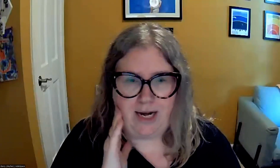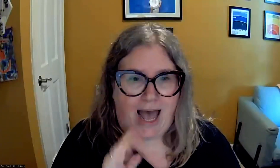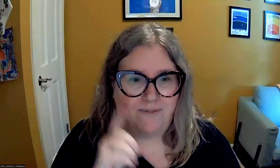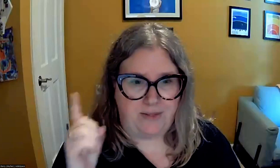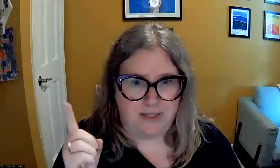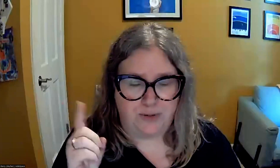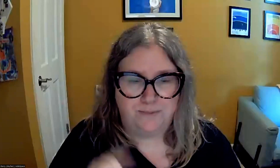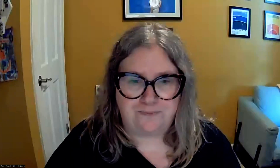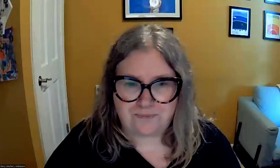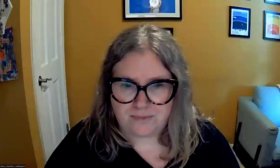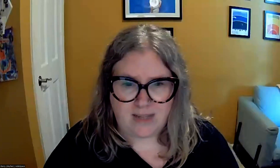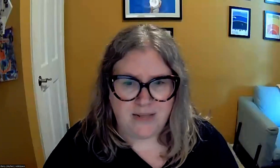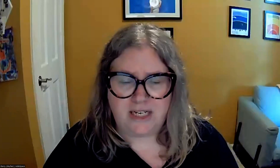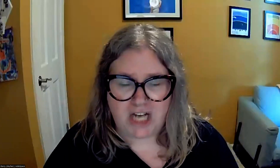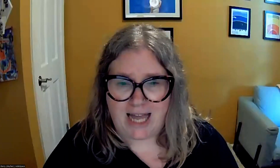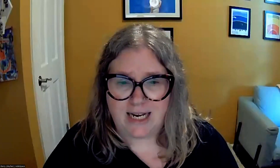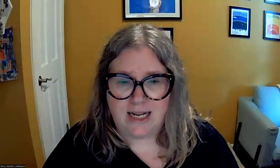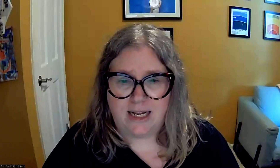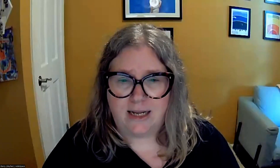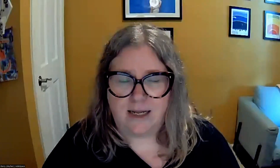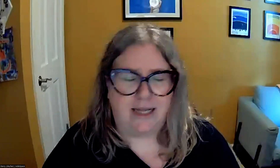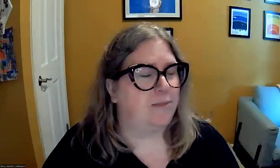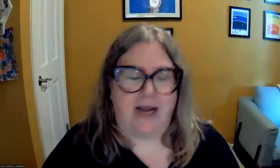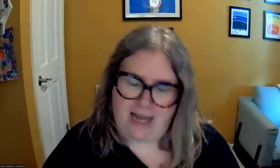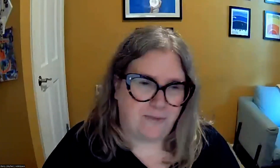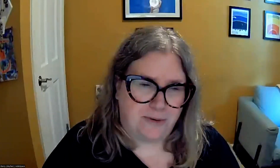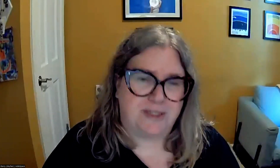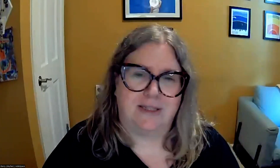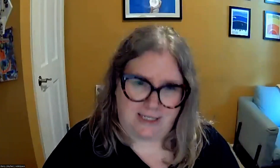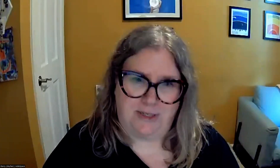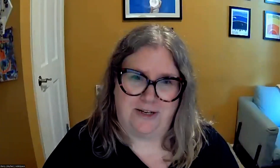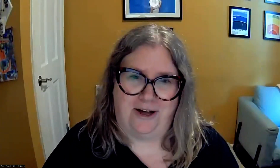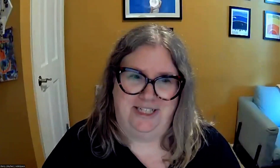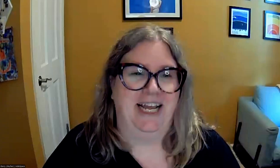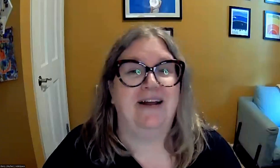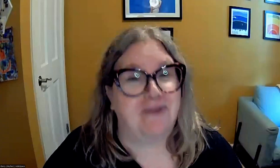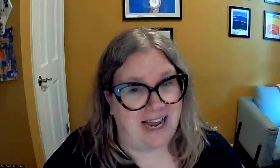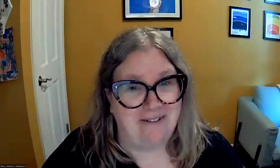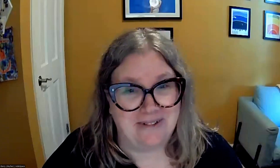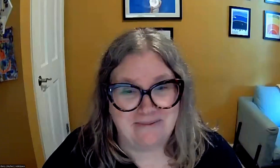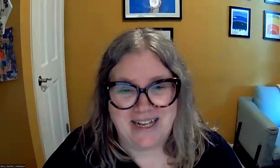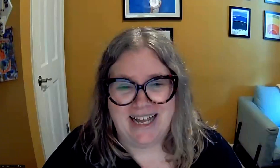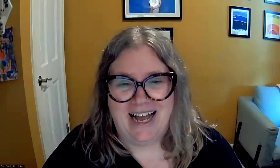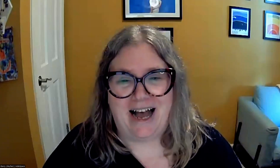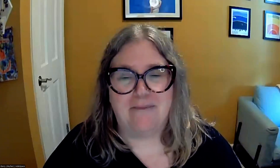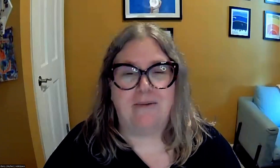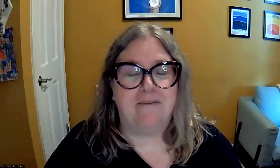you all are going to have in the Zoom, in the chat, in the breakout rooms. That's what it's called, in a breakout